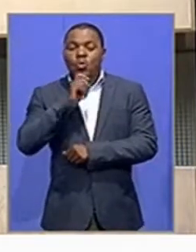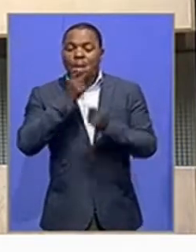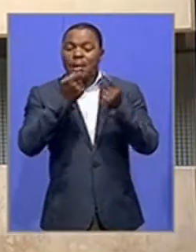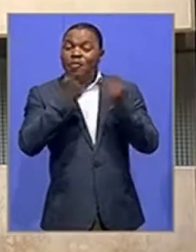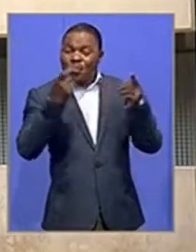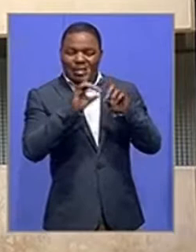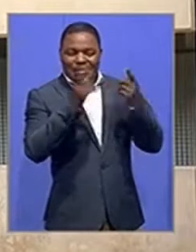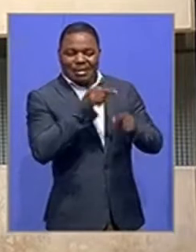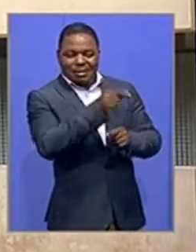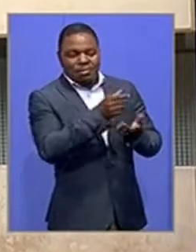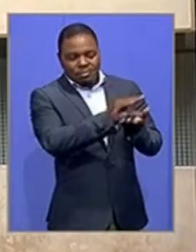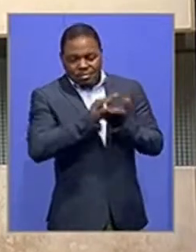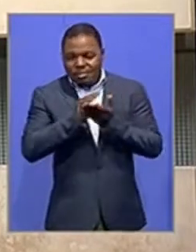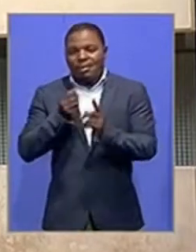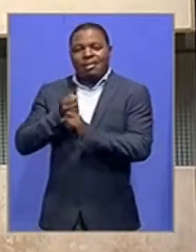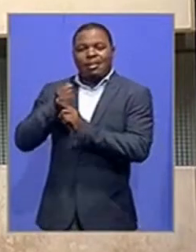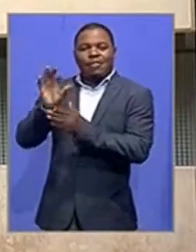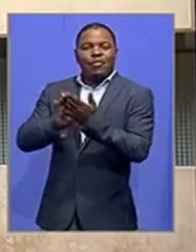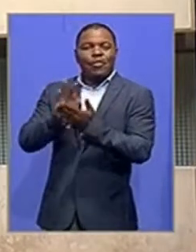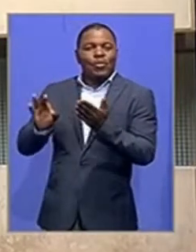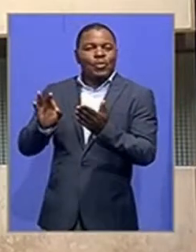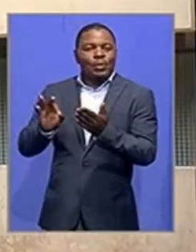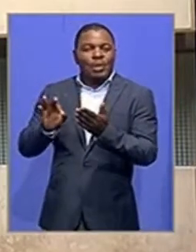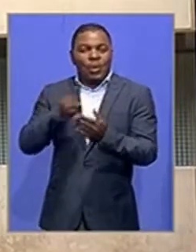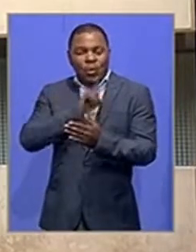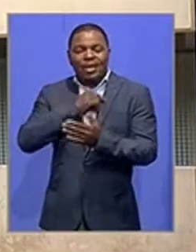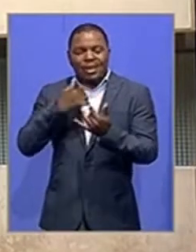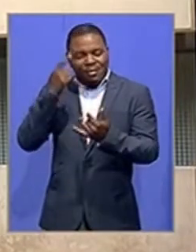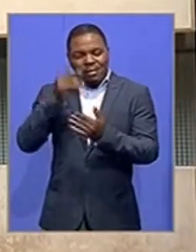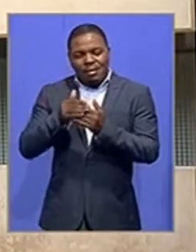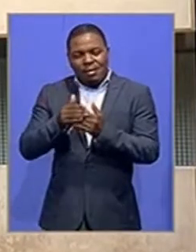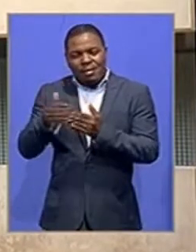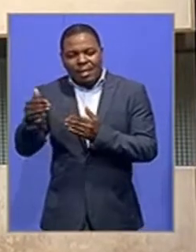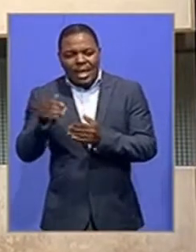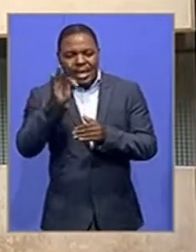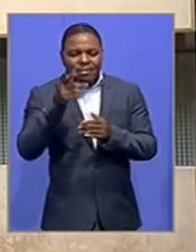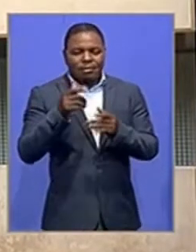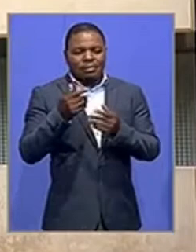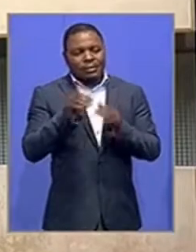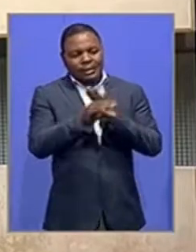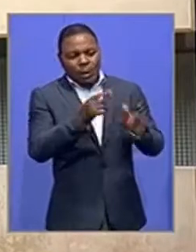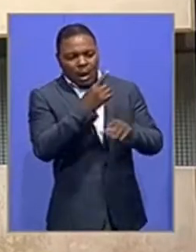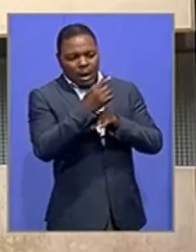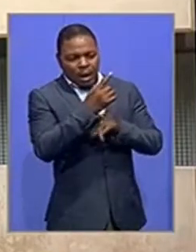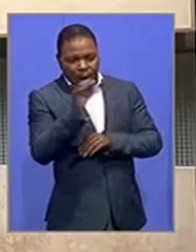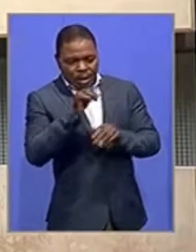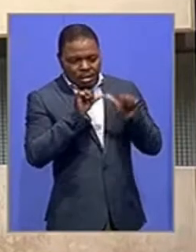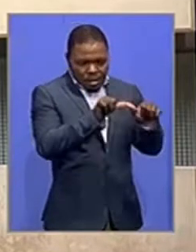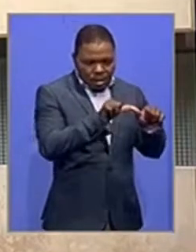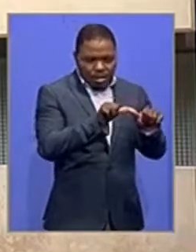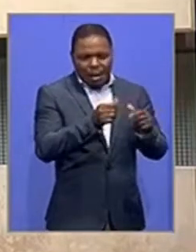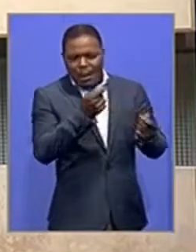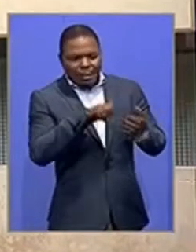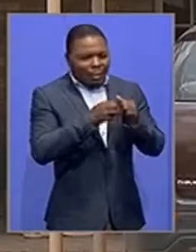campaigner for the elections, so e ka nna ba re ke nako ya hore because ba tsa process e tlo ba telele ya ho thola madi a ha ile go section 113 because tama e tlo batla minister